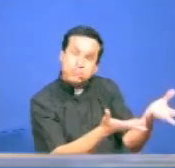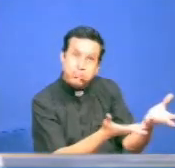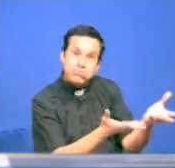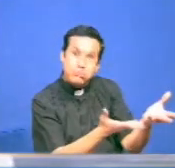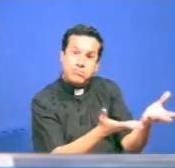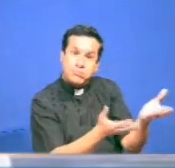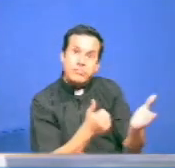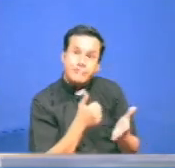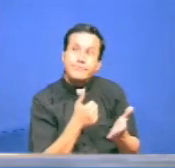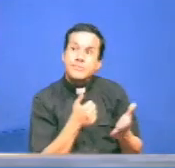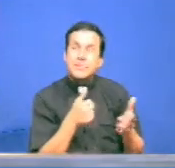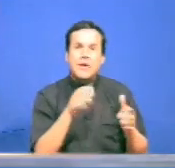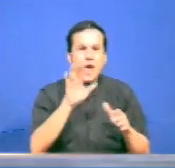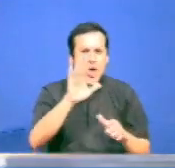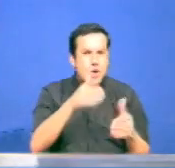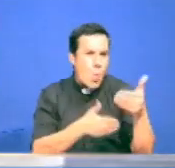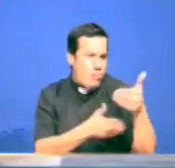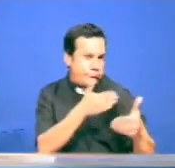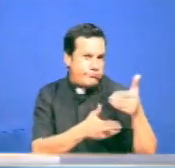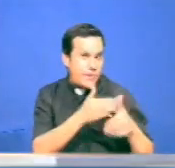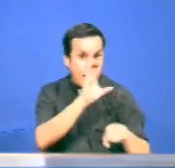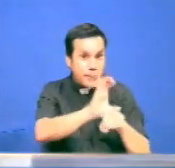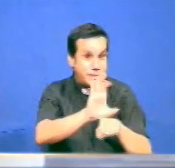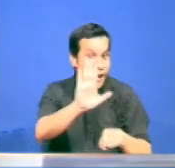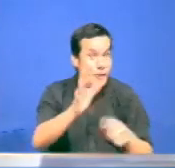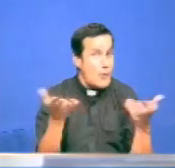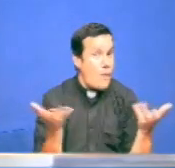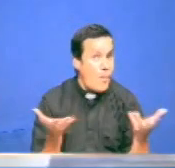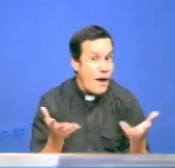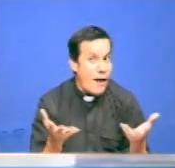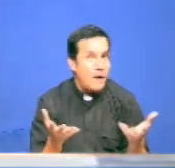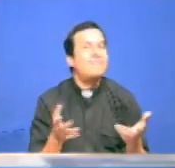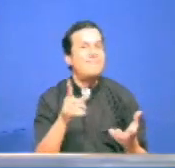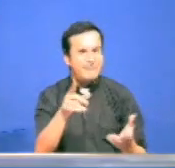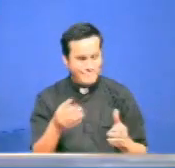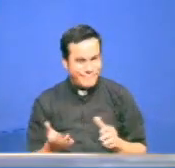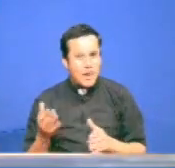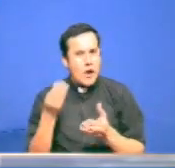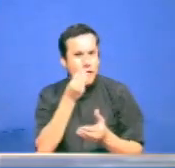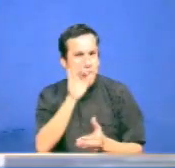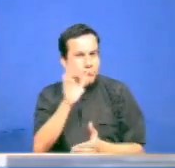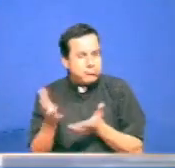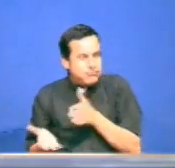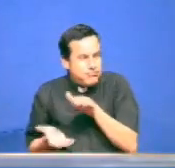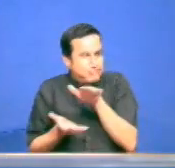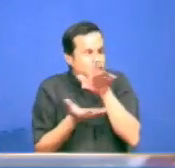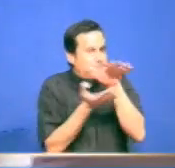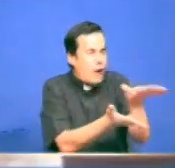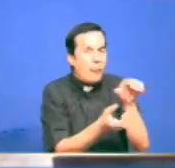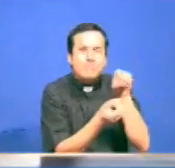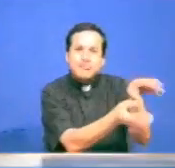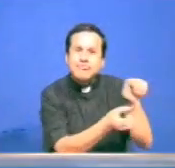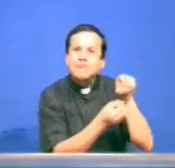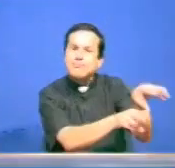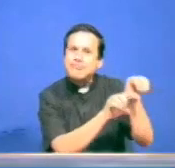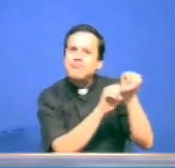the community where the church operates or the mosque operates or the Hindu temple operates. I'm sure there are all